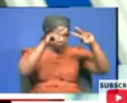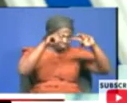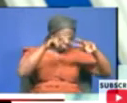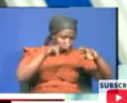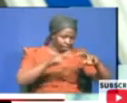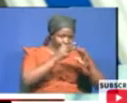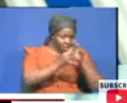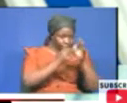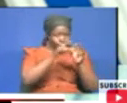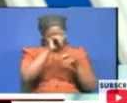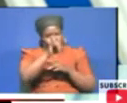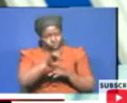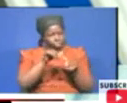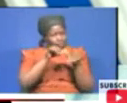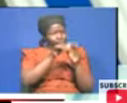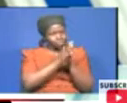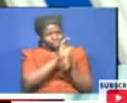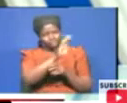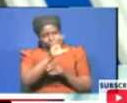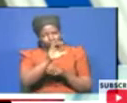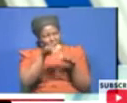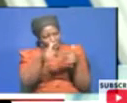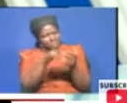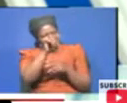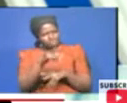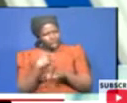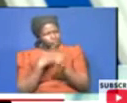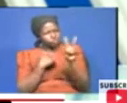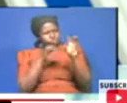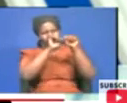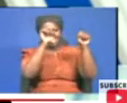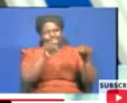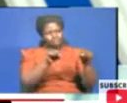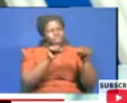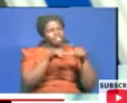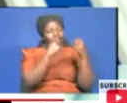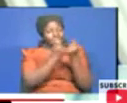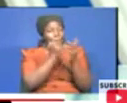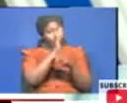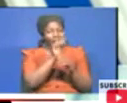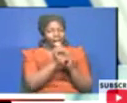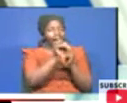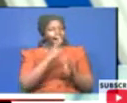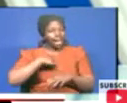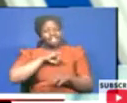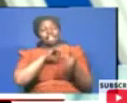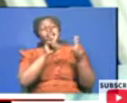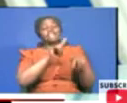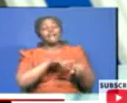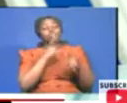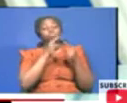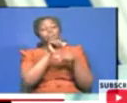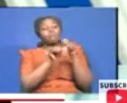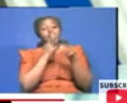should retain or we should have a hybrid or whatever it is. The task force will guide us. But when you're talking about the parents, my mind